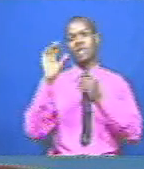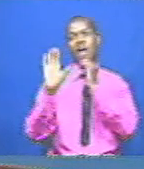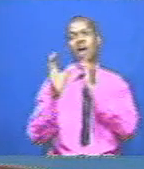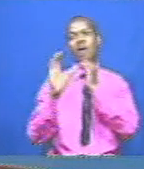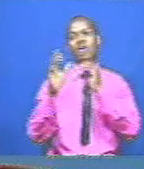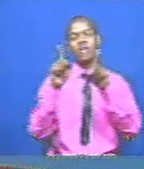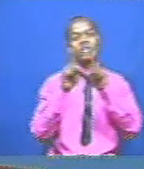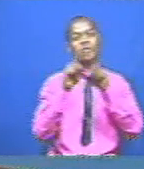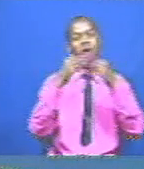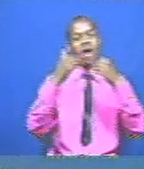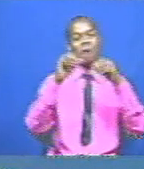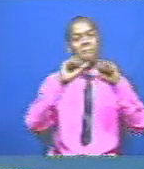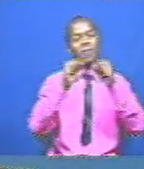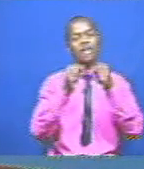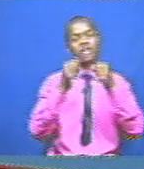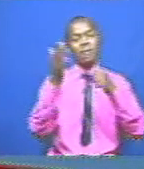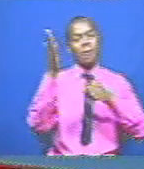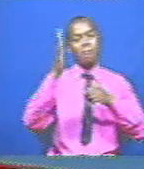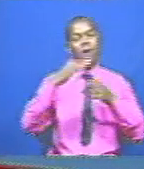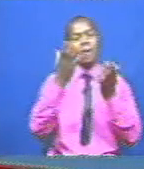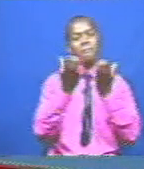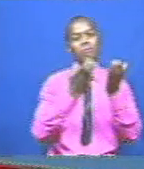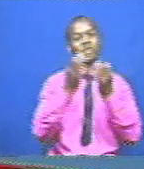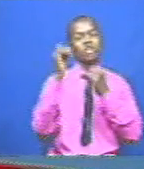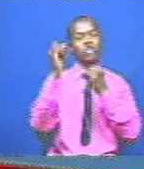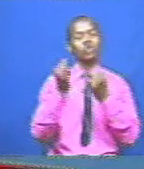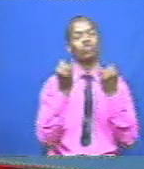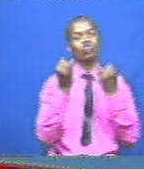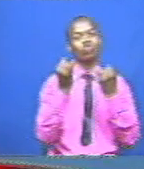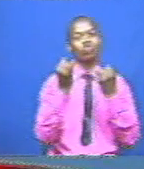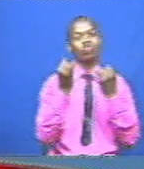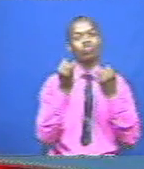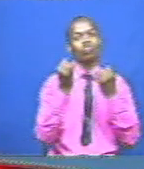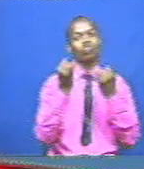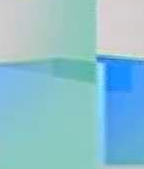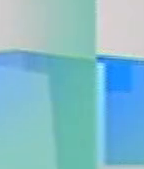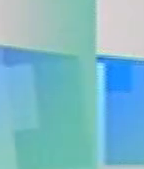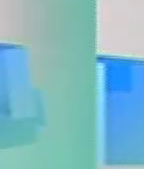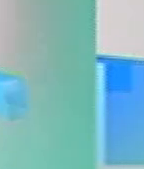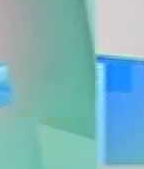Perspective. We'll be right back with business news. Alan Aoko is prepared to tell us more on the shilling.